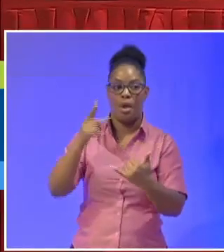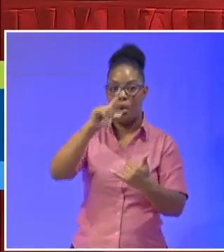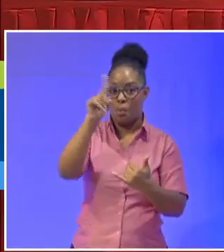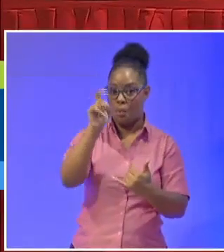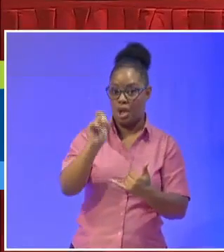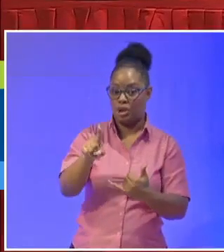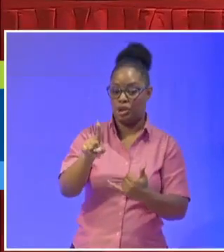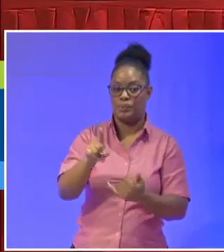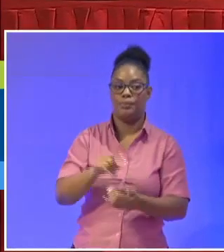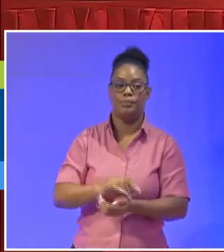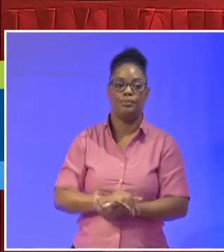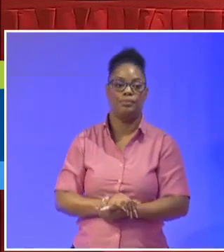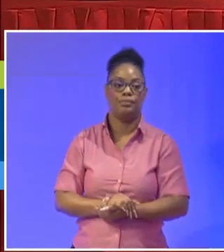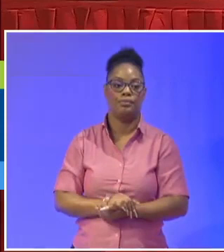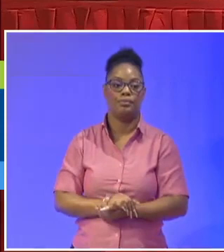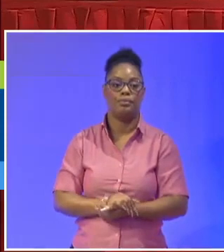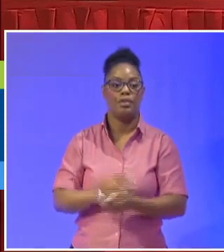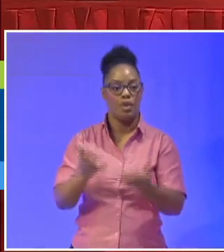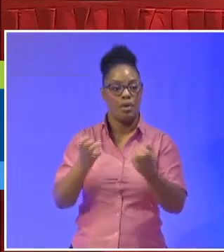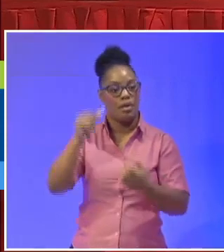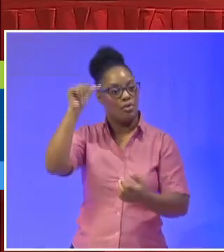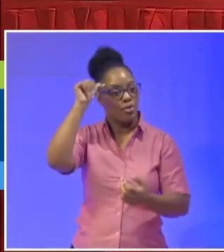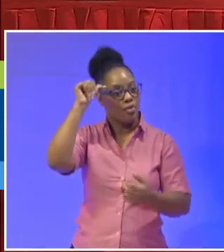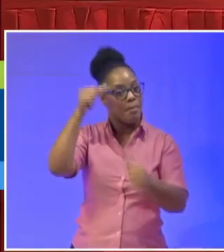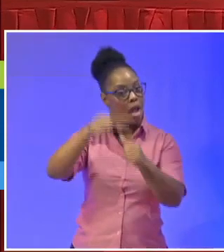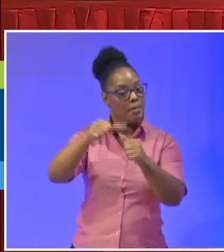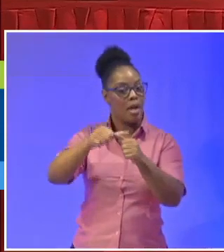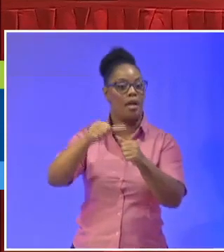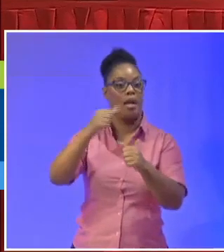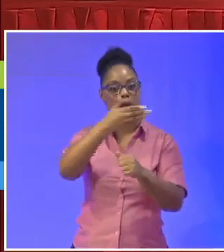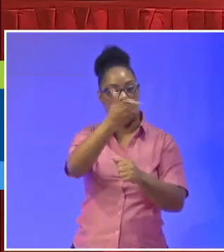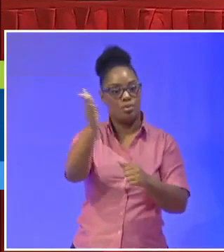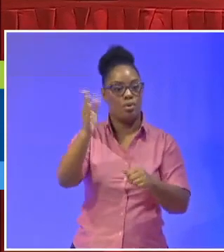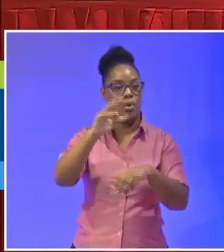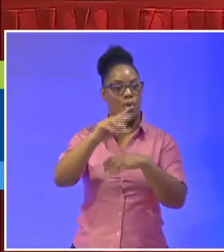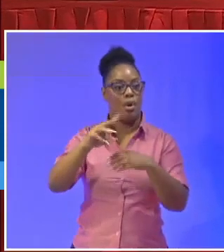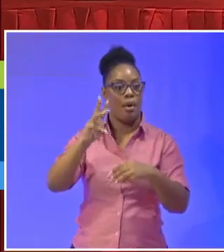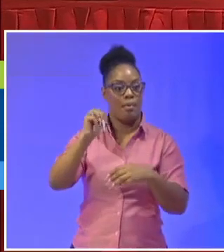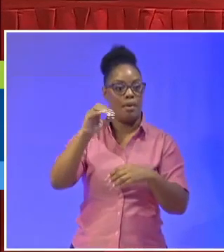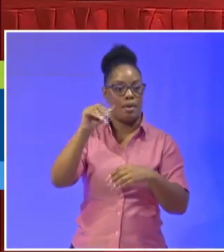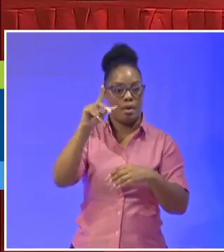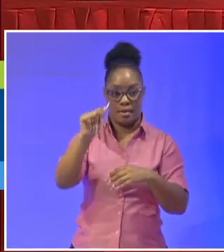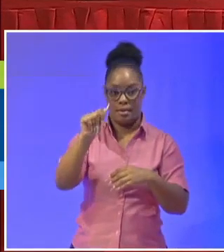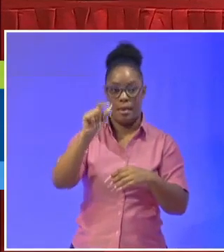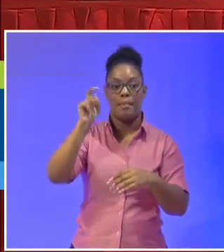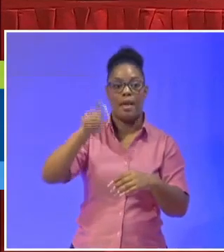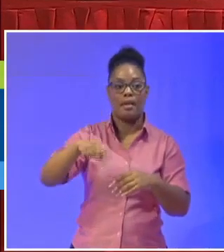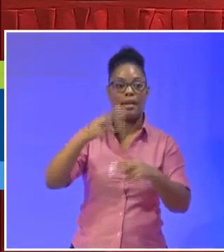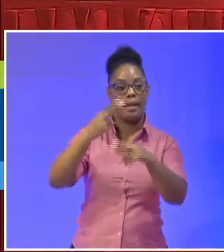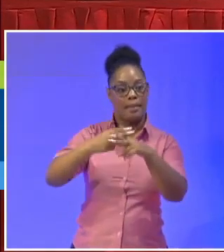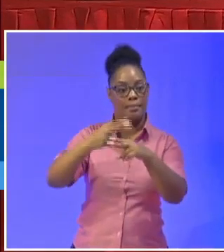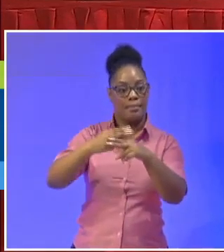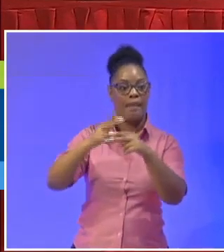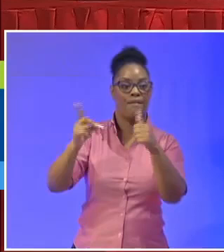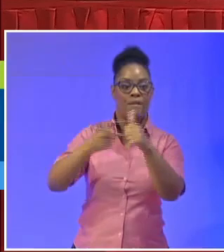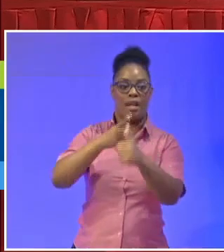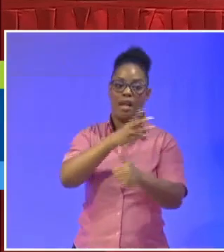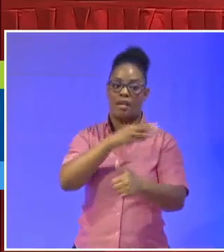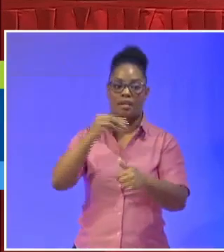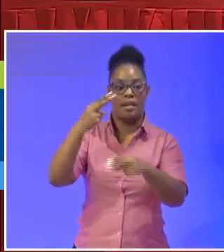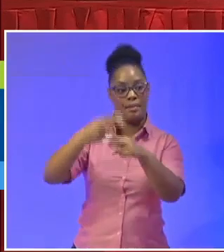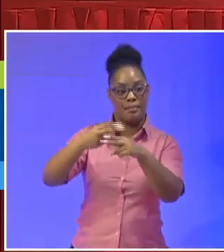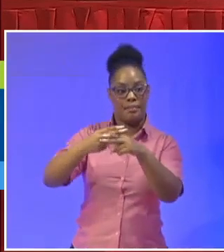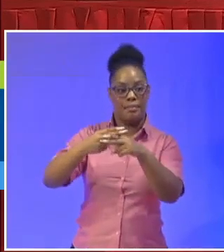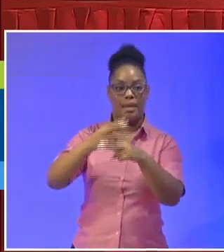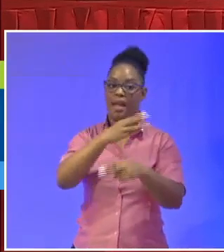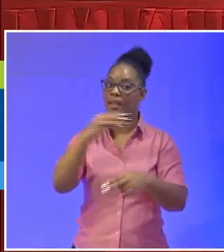this conference, we want to remind our media representatives to indicate their name and the name of the media house that they represent before posing